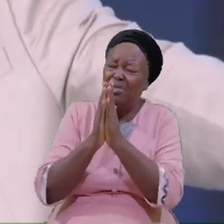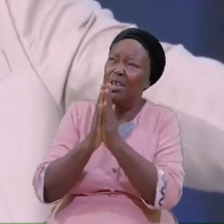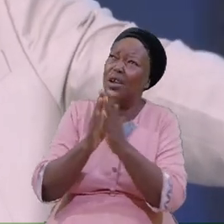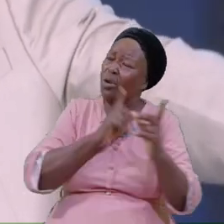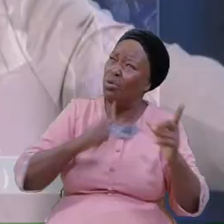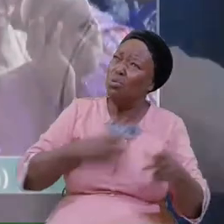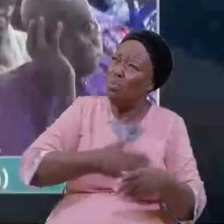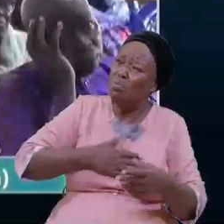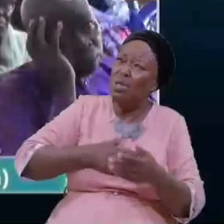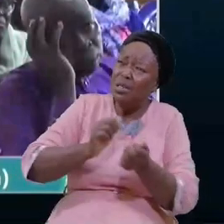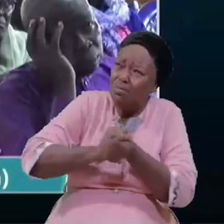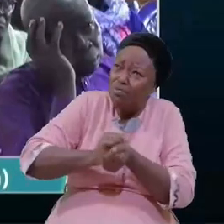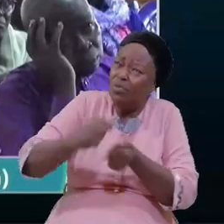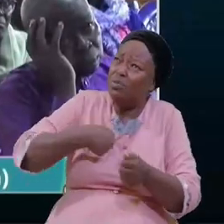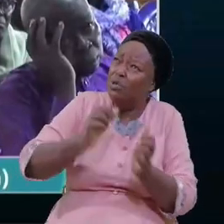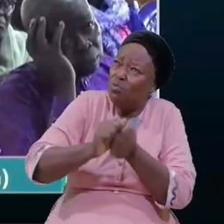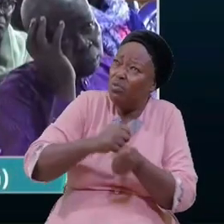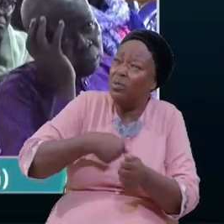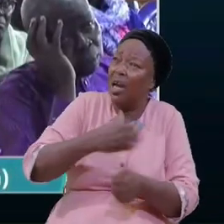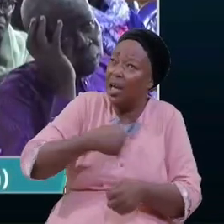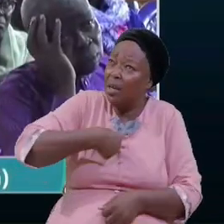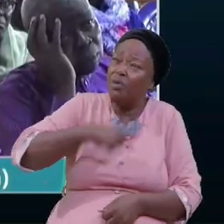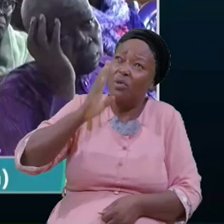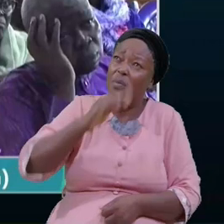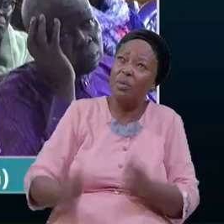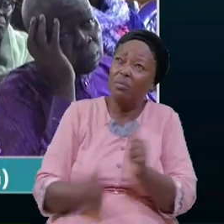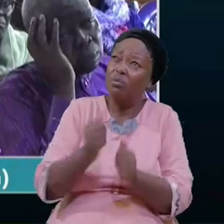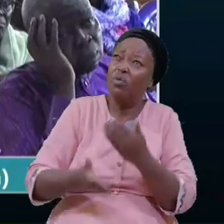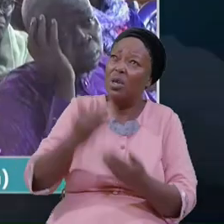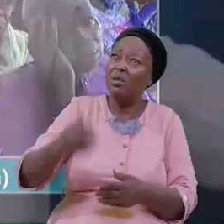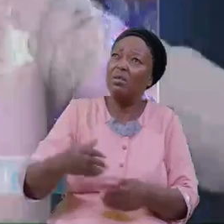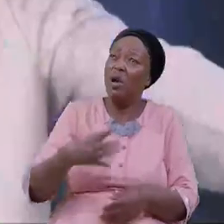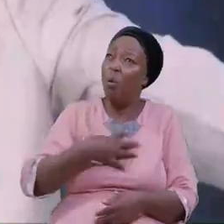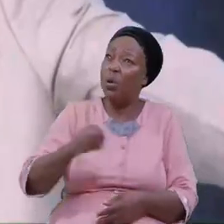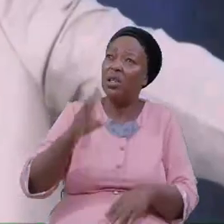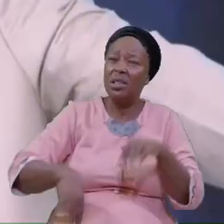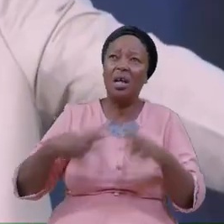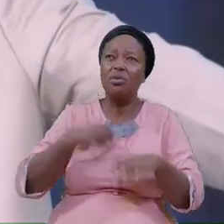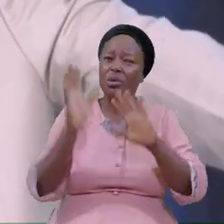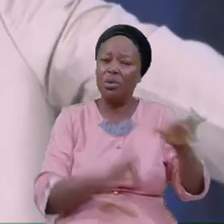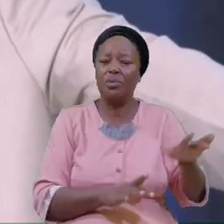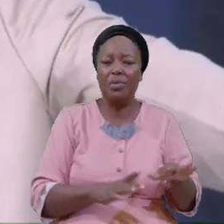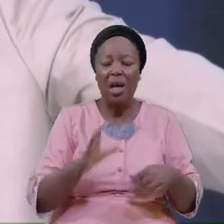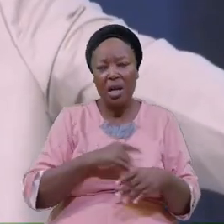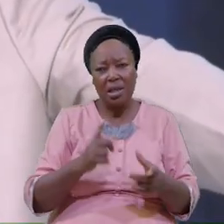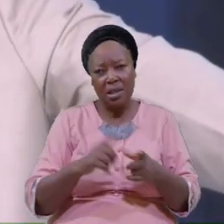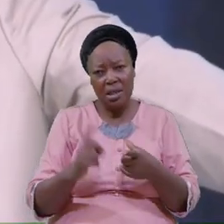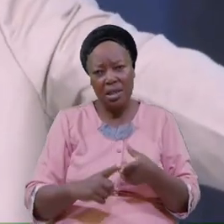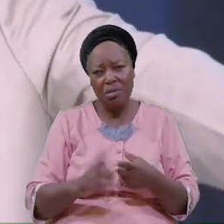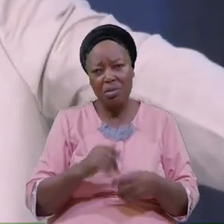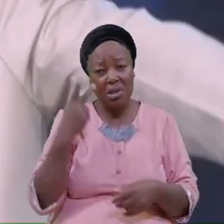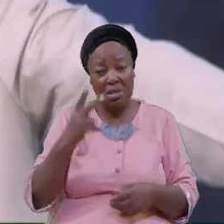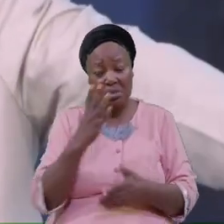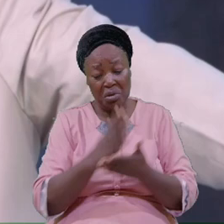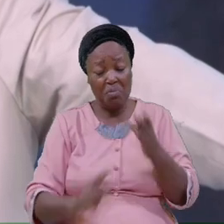than snow. Il a crié au Seigneur, purge-moi, purifie-moi, je serai plus blanc que la neige. Unfortunately, there are people. Malheureusement, il y a poor des